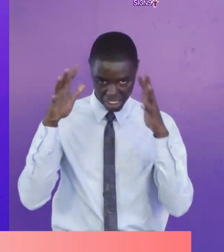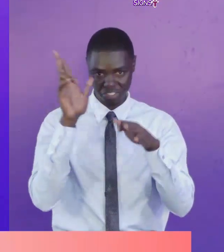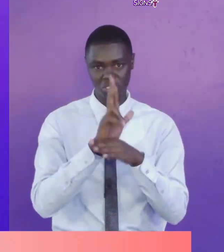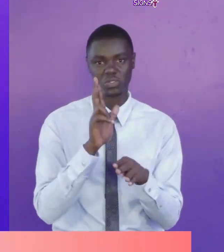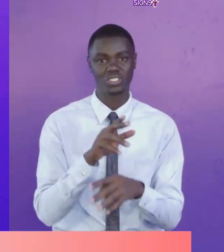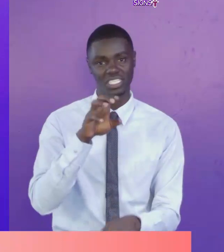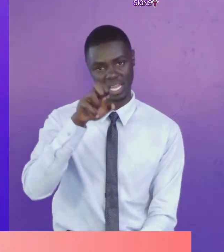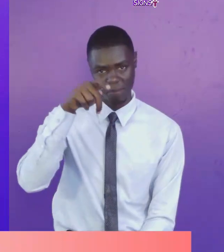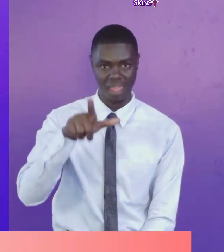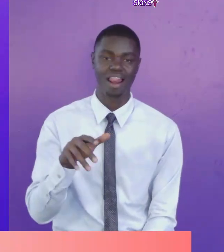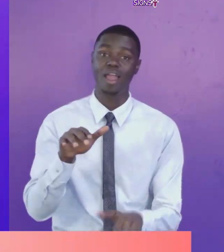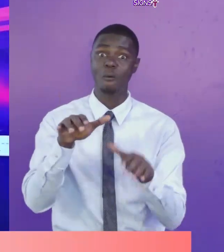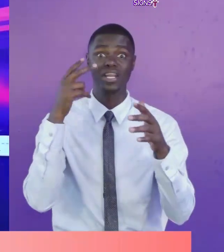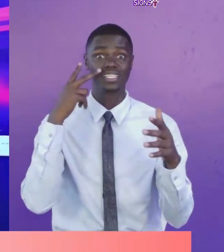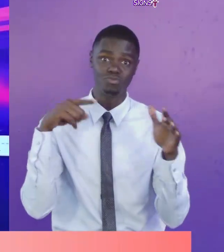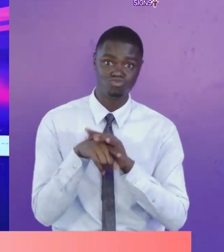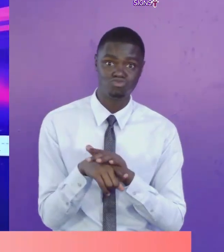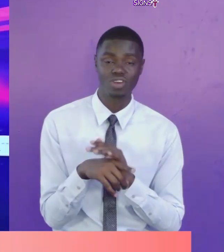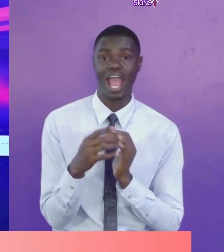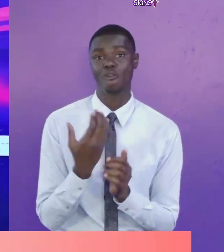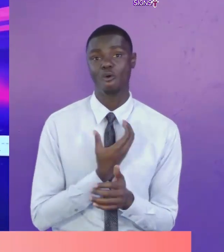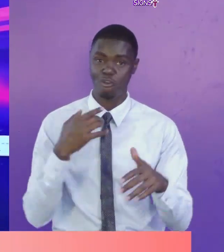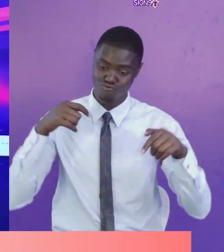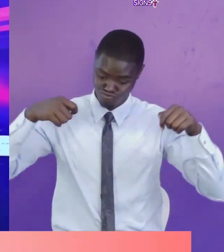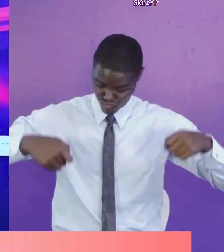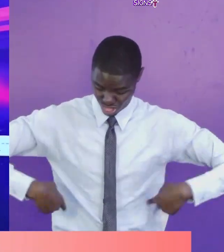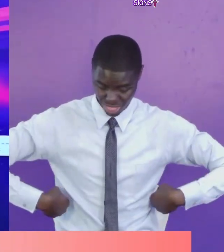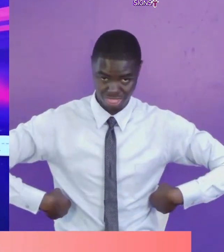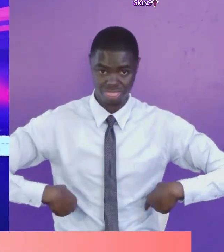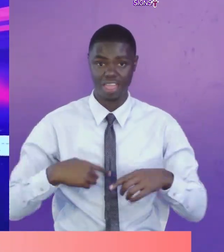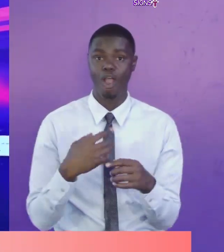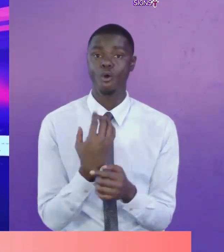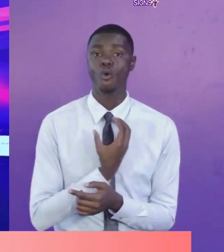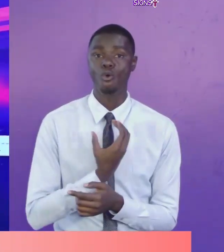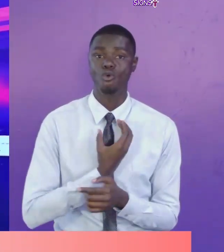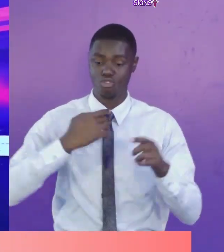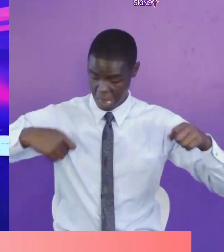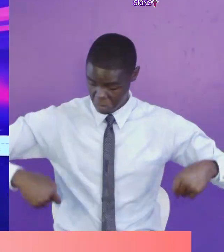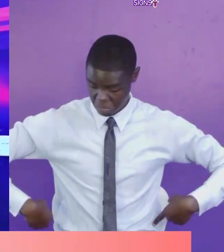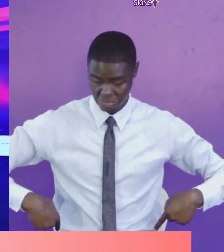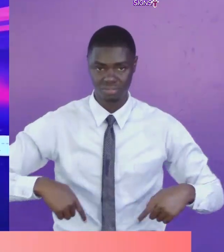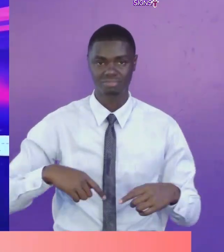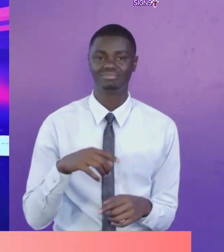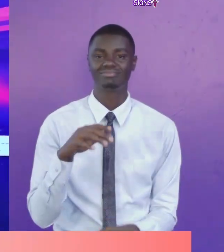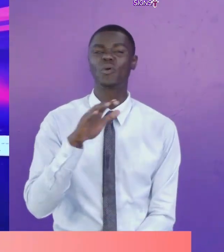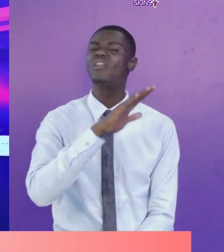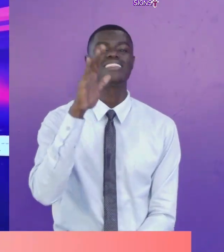Let's wait until he scores an own goal, so that on goal. That will never happen.